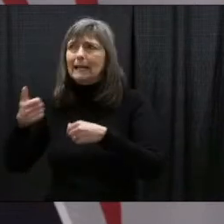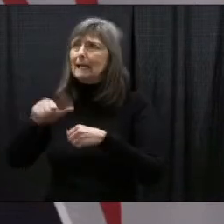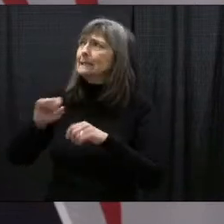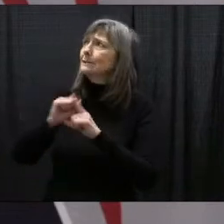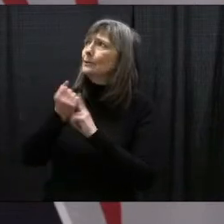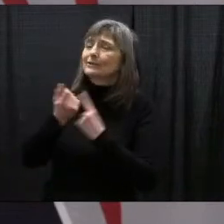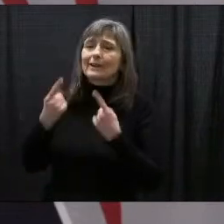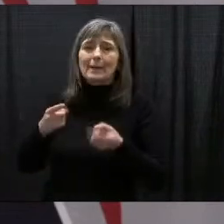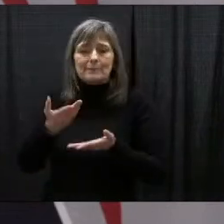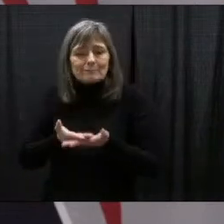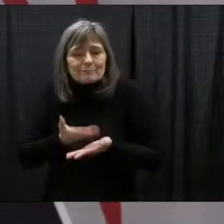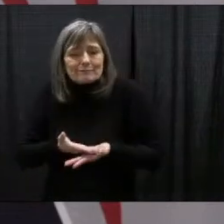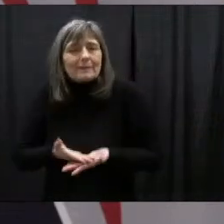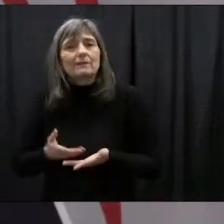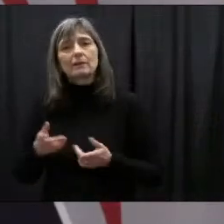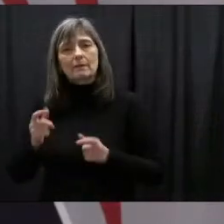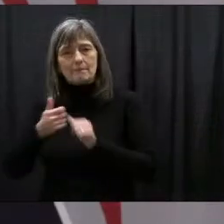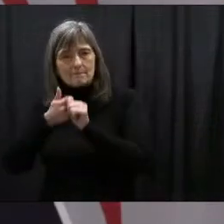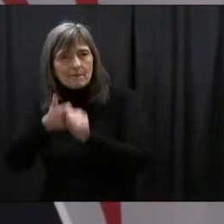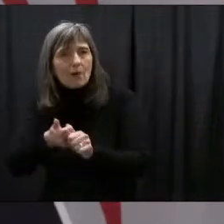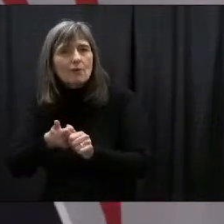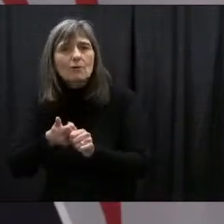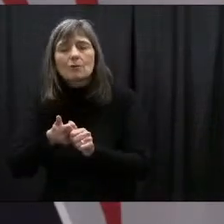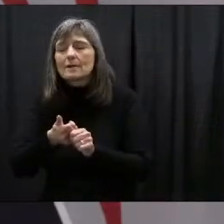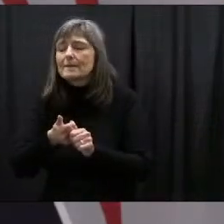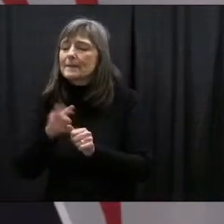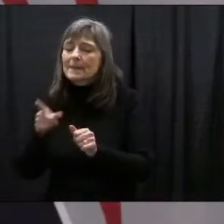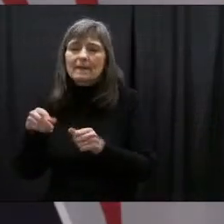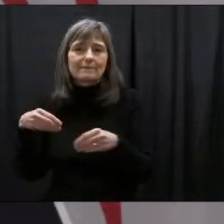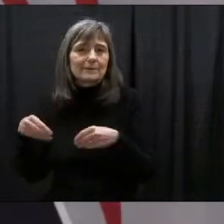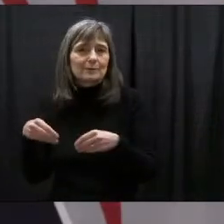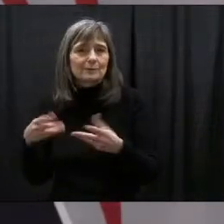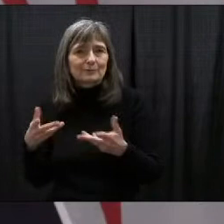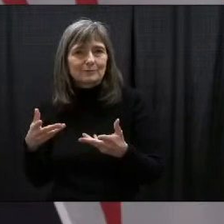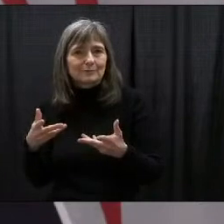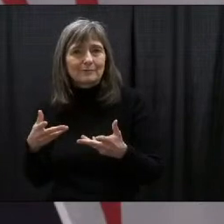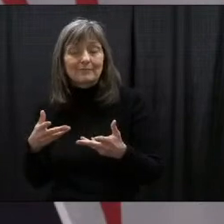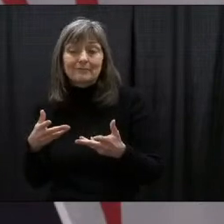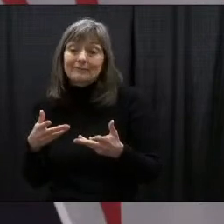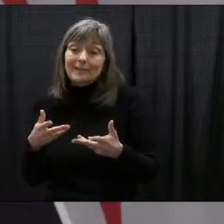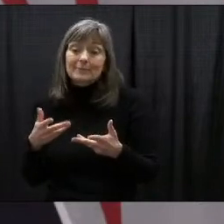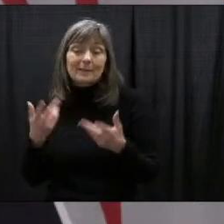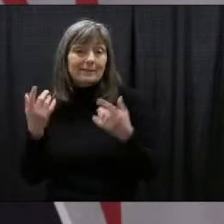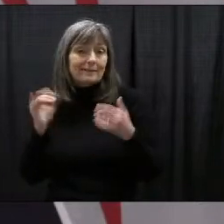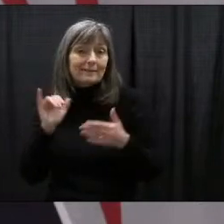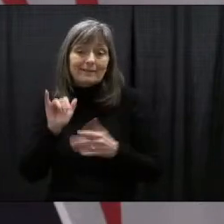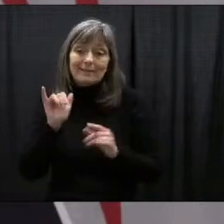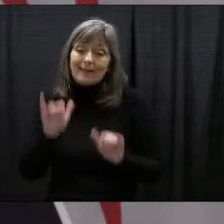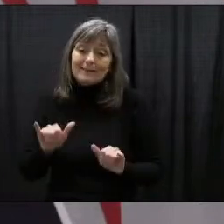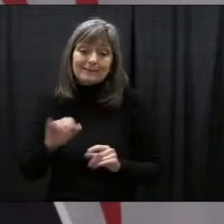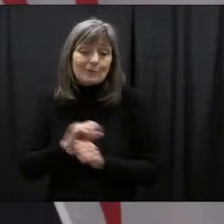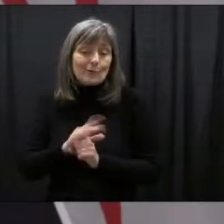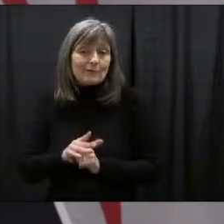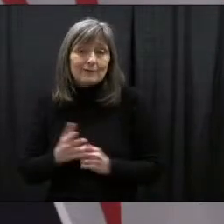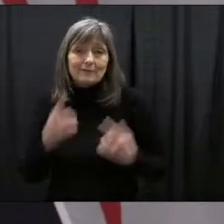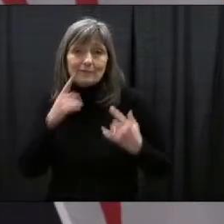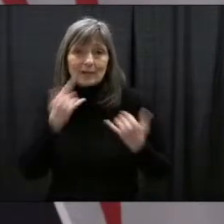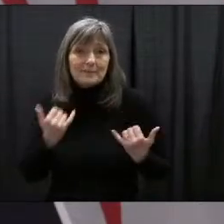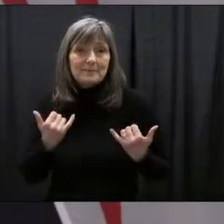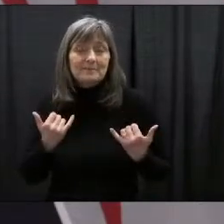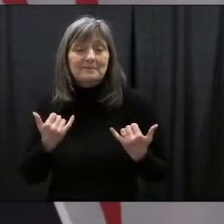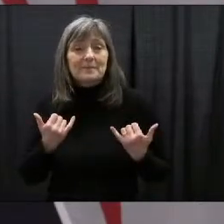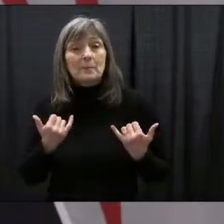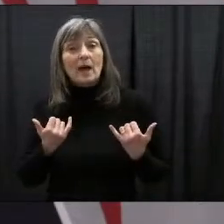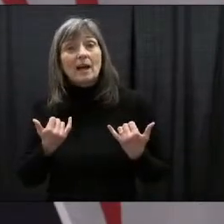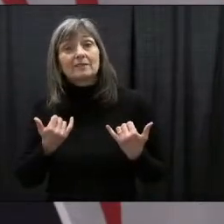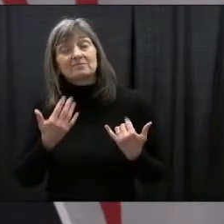changing situation, the evolving evidence, the evolving science that unfortunately has been this pandemic. That said, this is